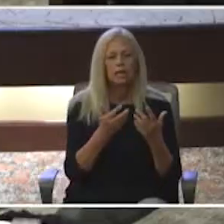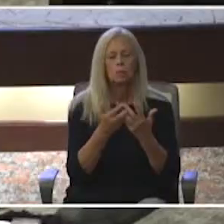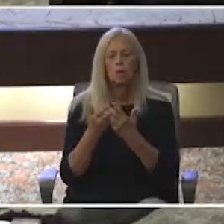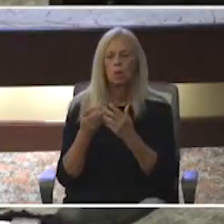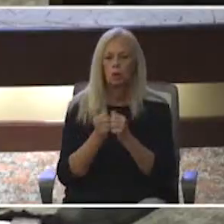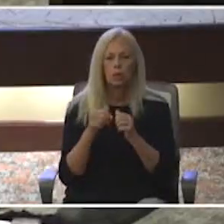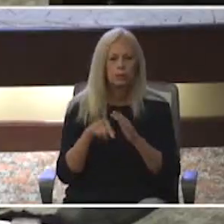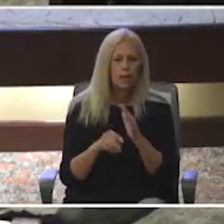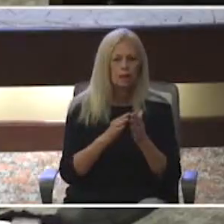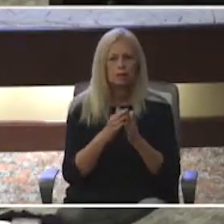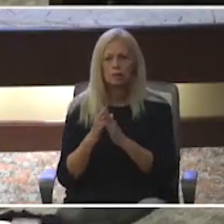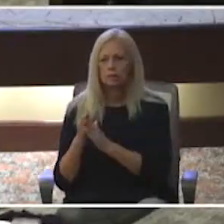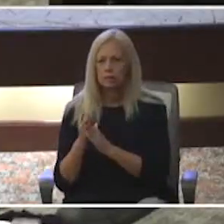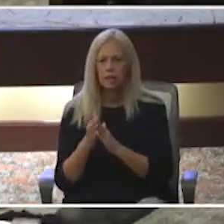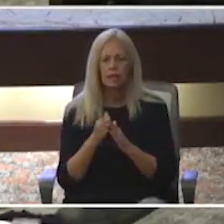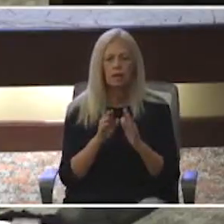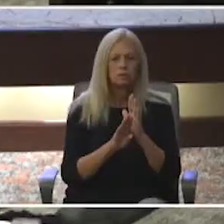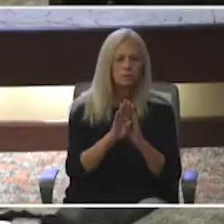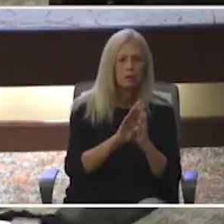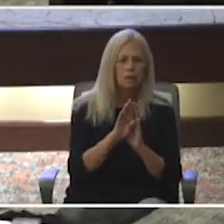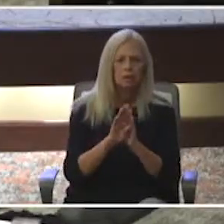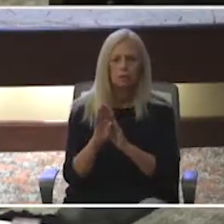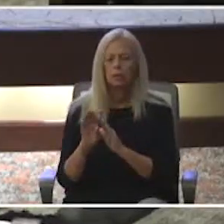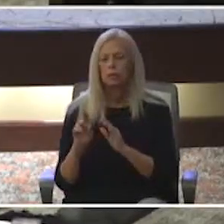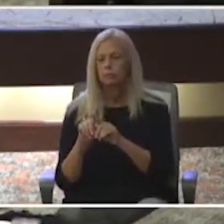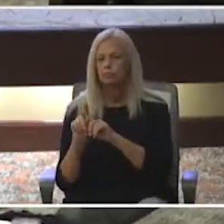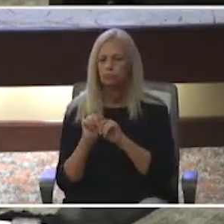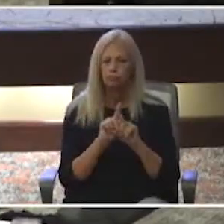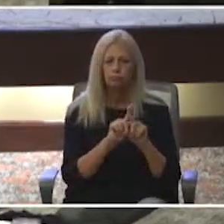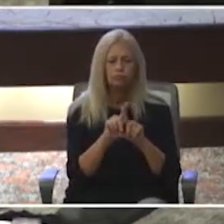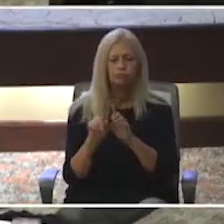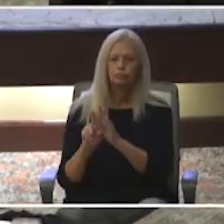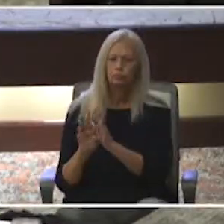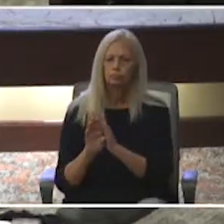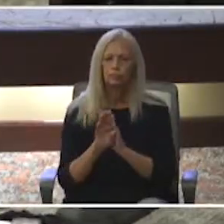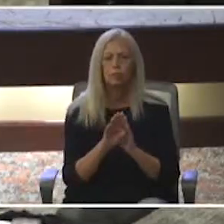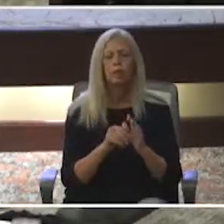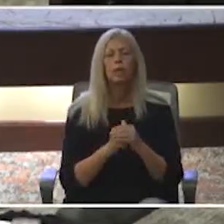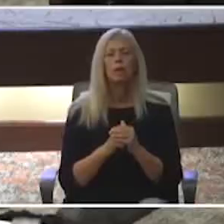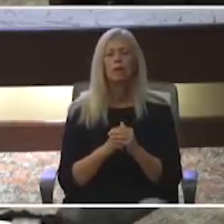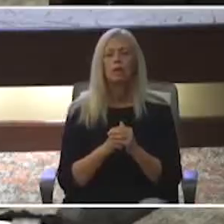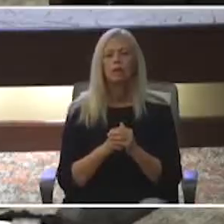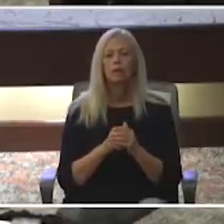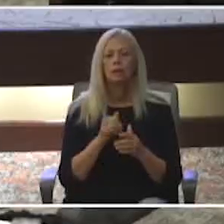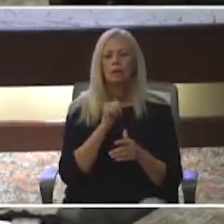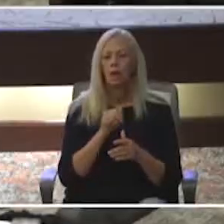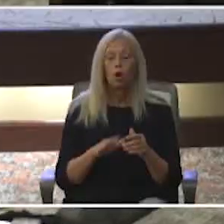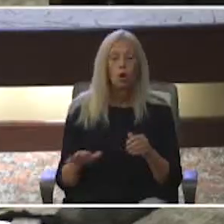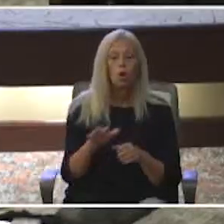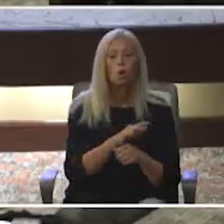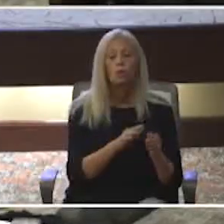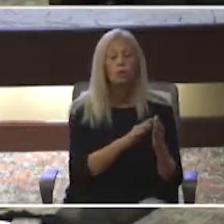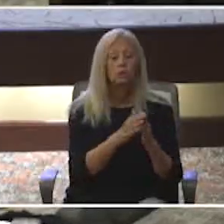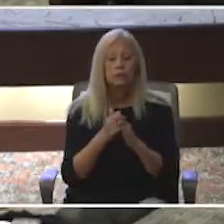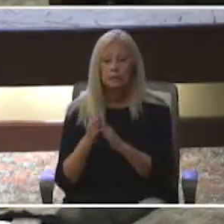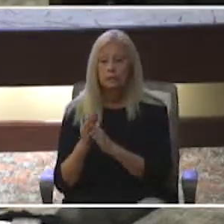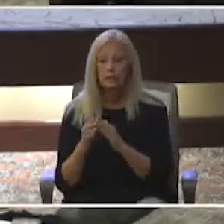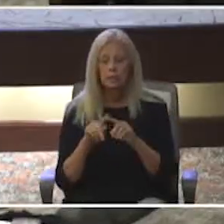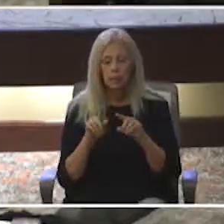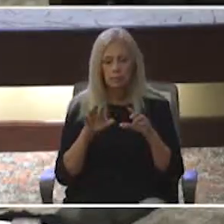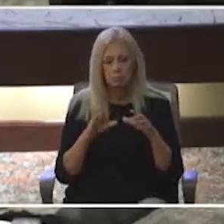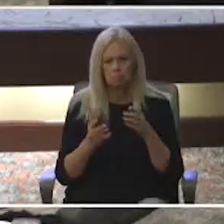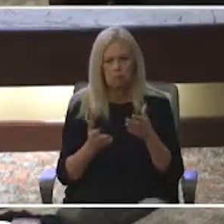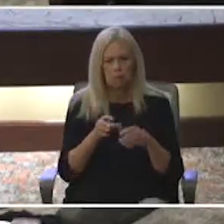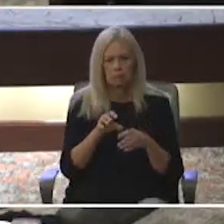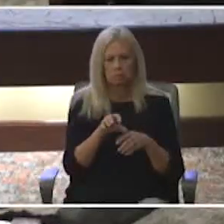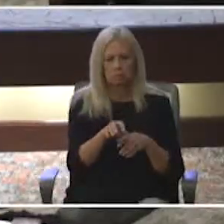redevelopment, corridor development, mixed-use development, oftentimes not over the entire city, but within a confined